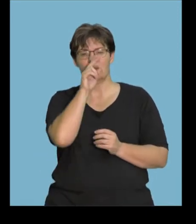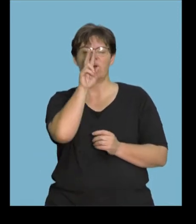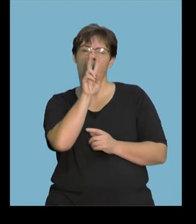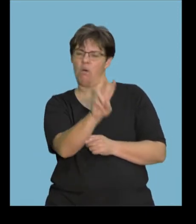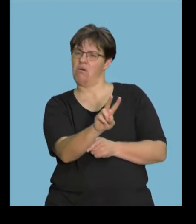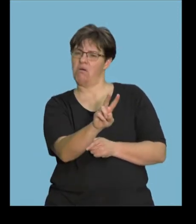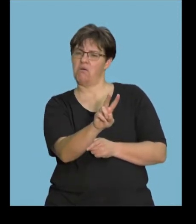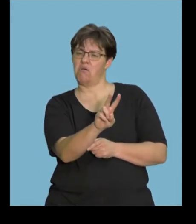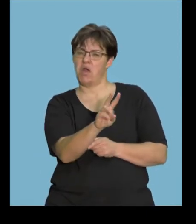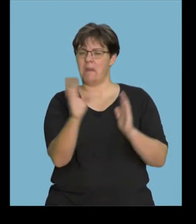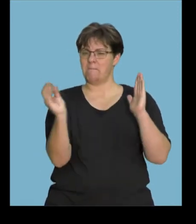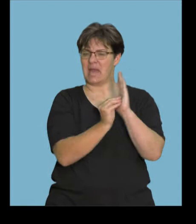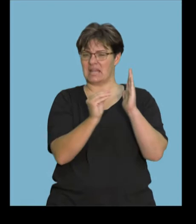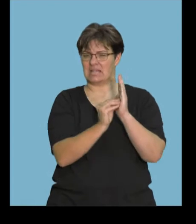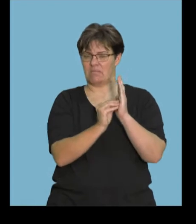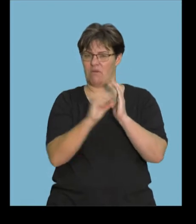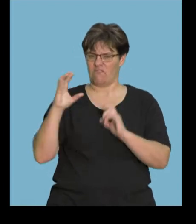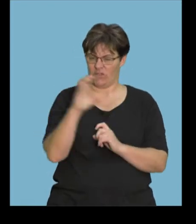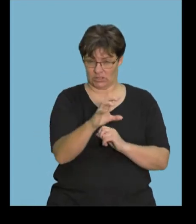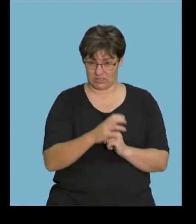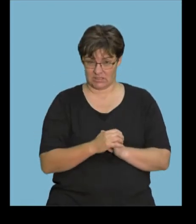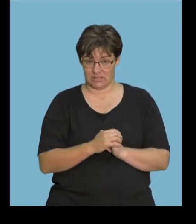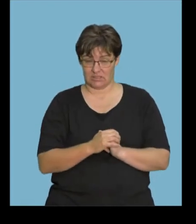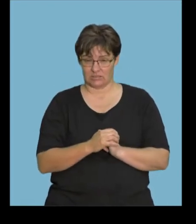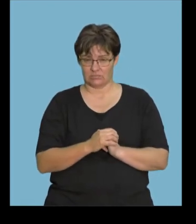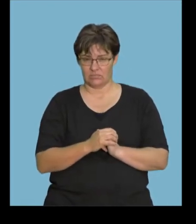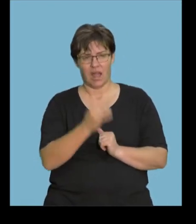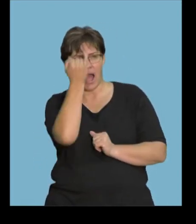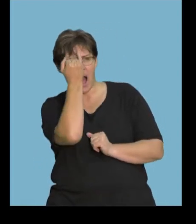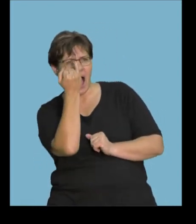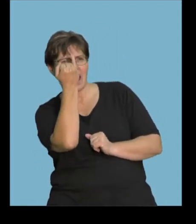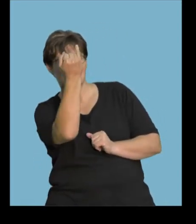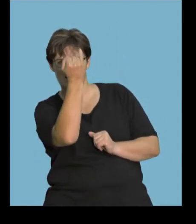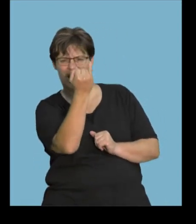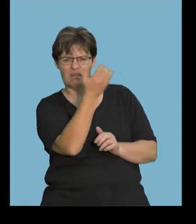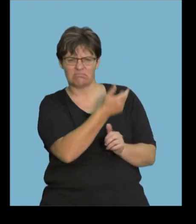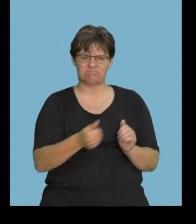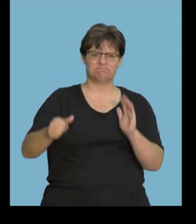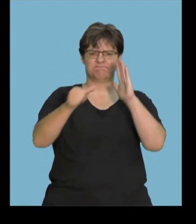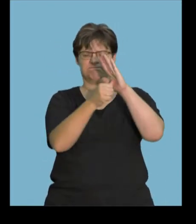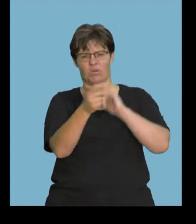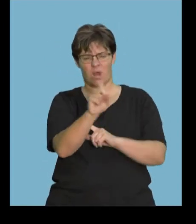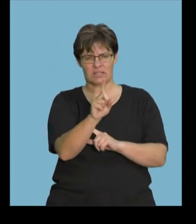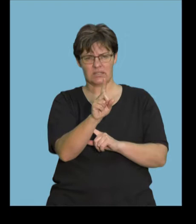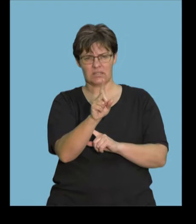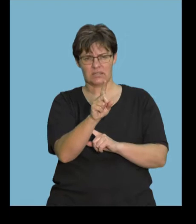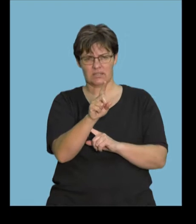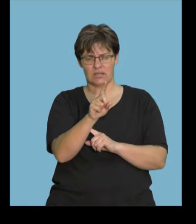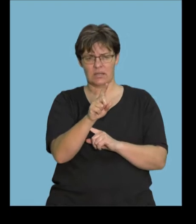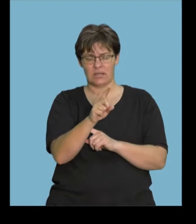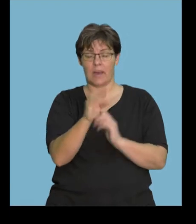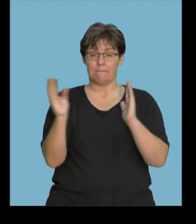about observation about magnetic forces, because our main idea today is to explore the forces